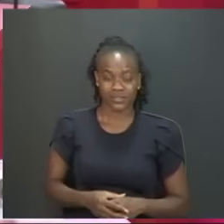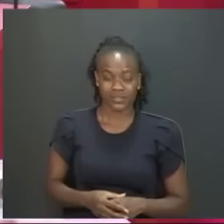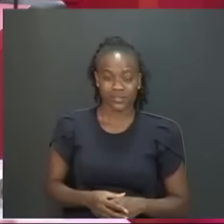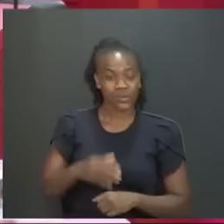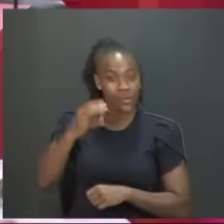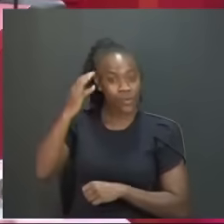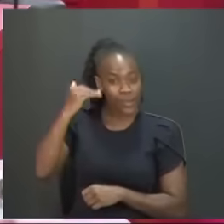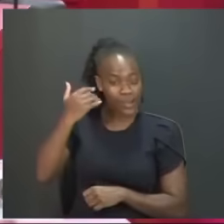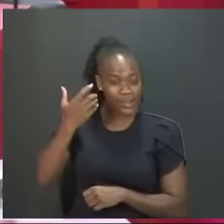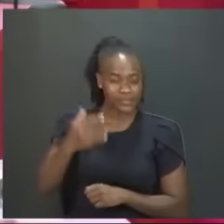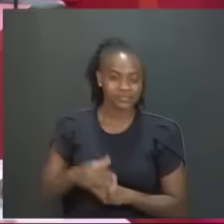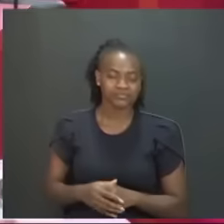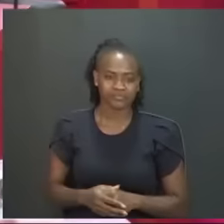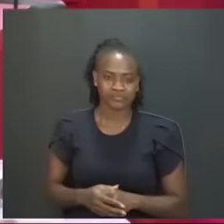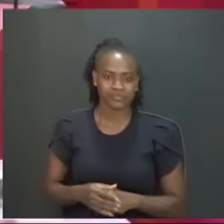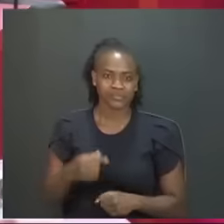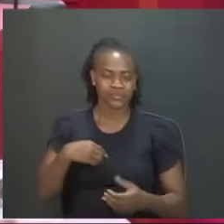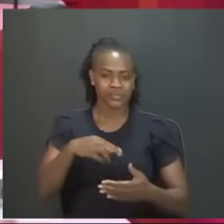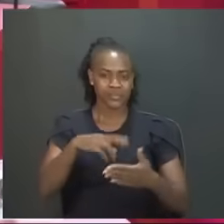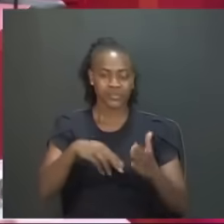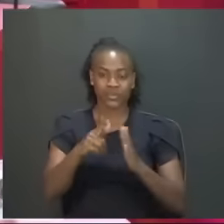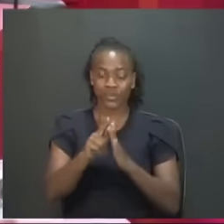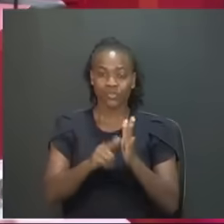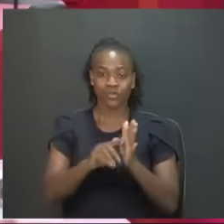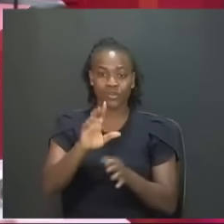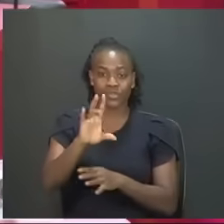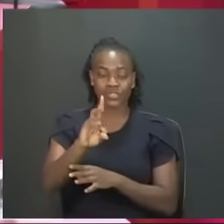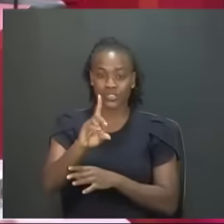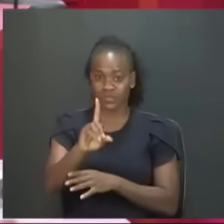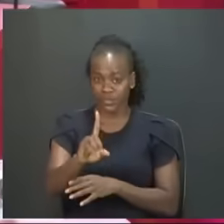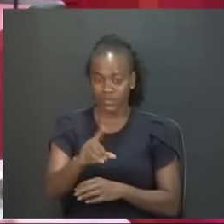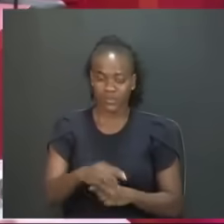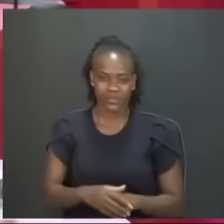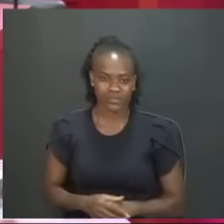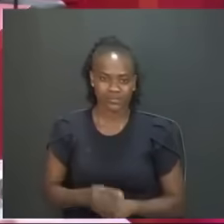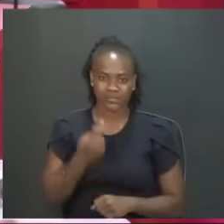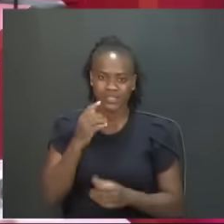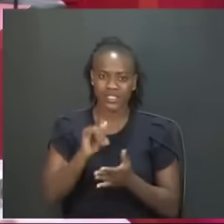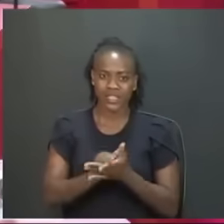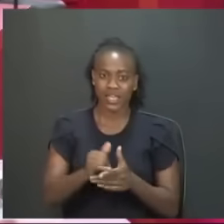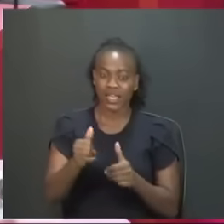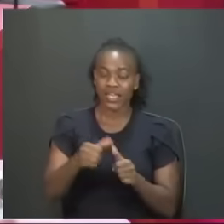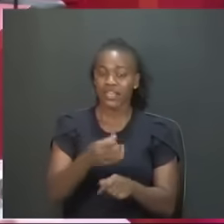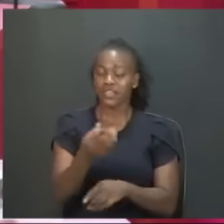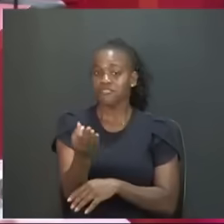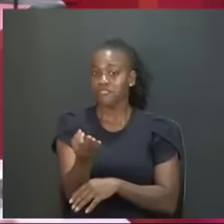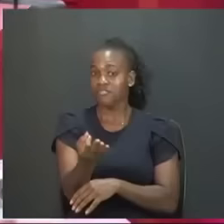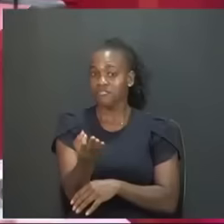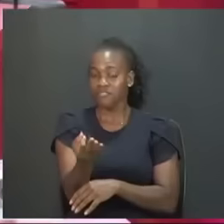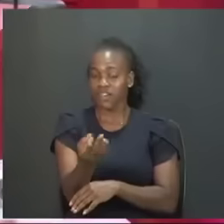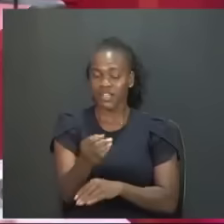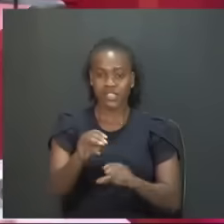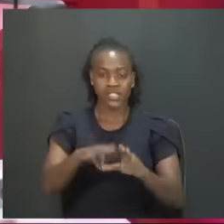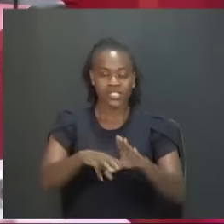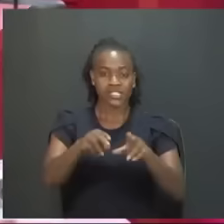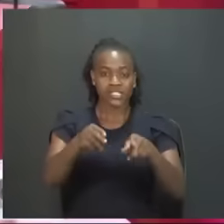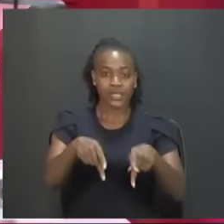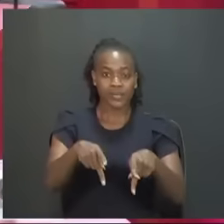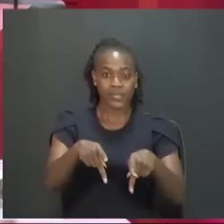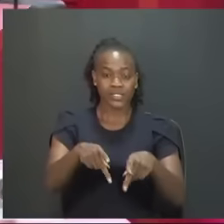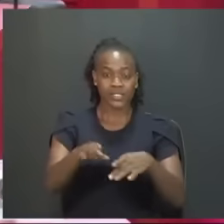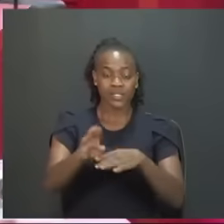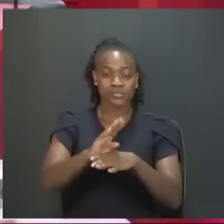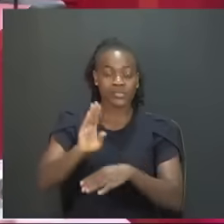Because I am reading Order 71, and it says, every Friday, the chairperson of the business